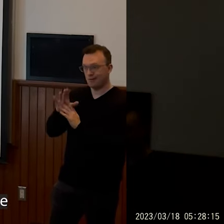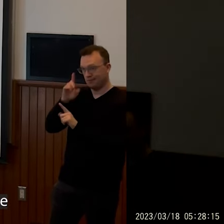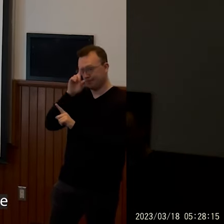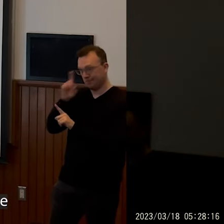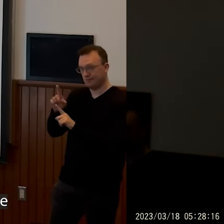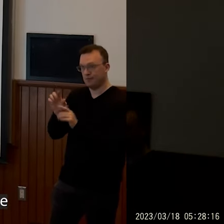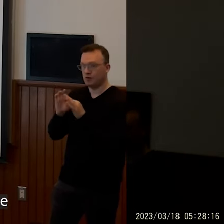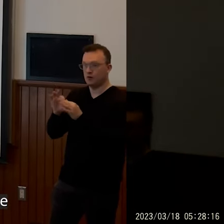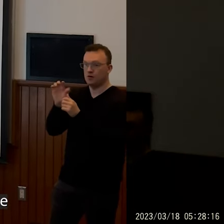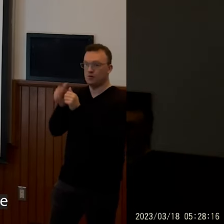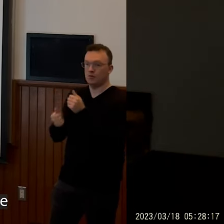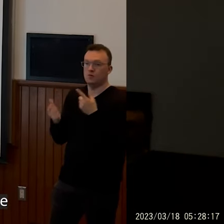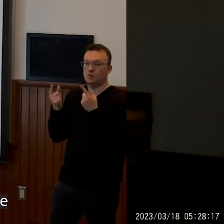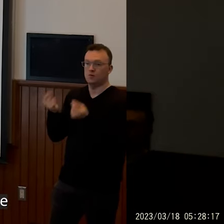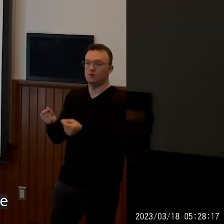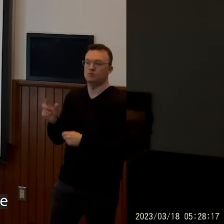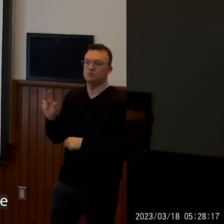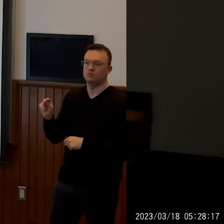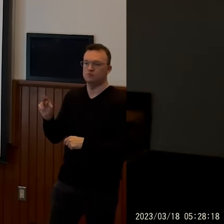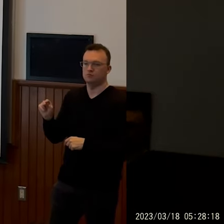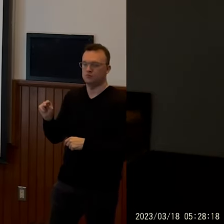hierarchical tree.